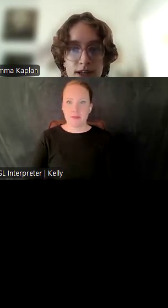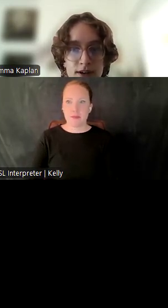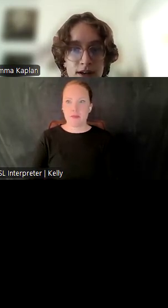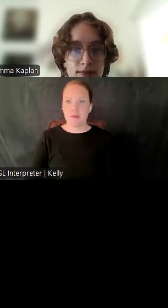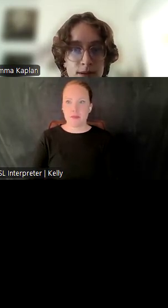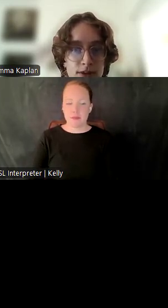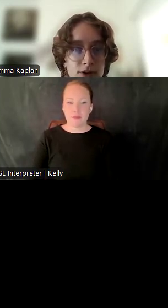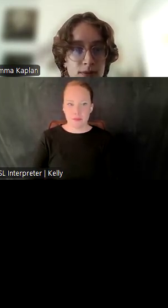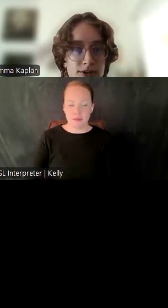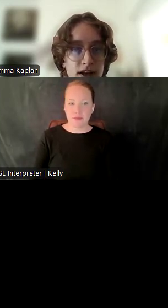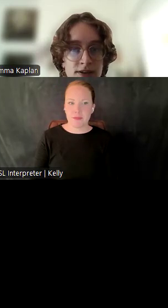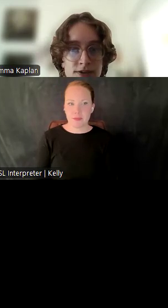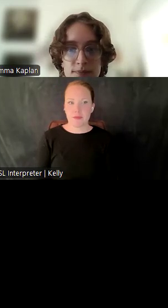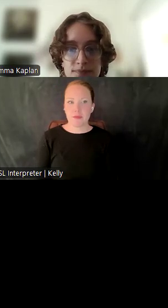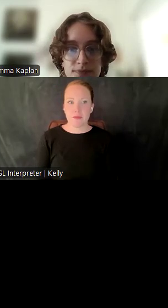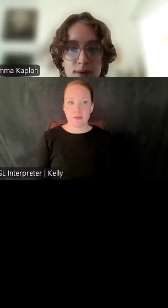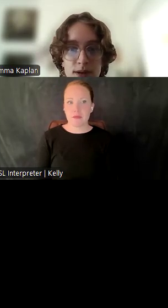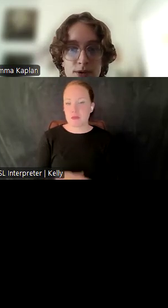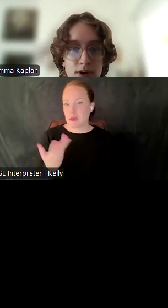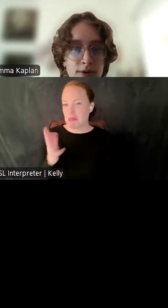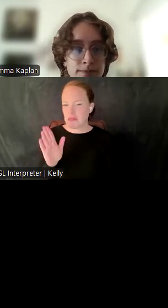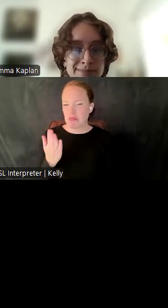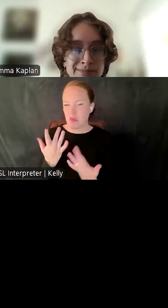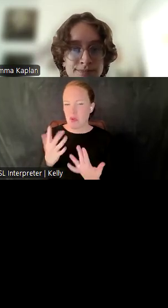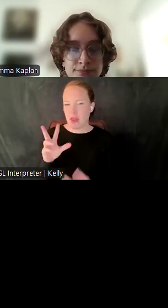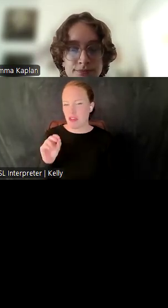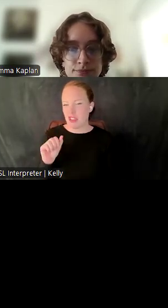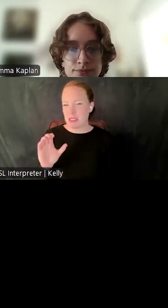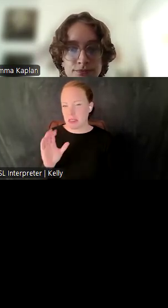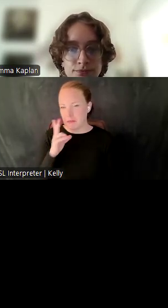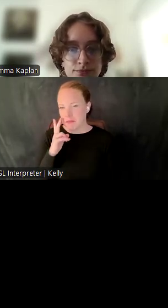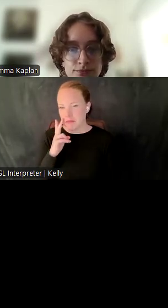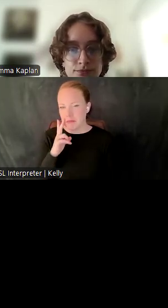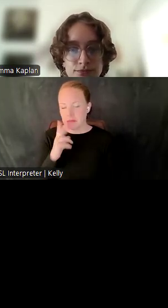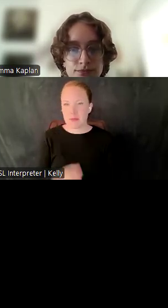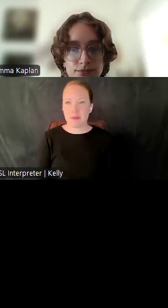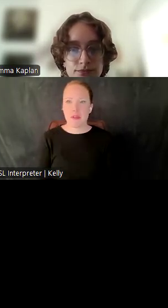Okay, I'm just going to give it maybe 30 more seconds, and then we can move on.